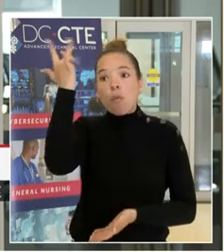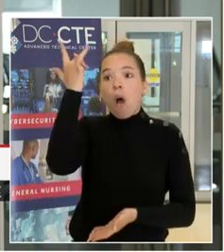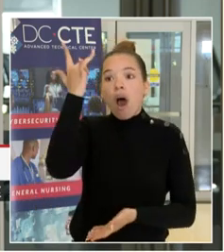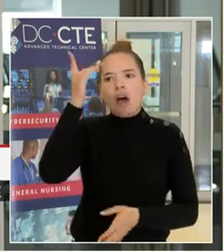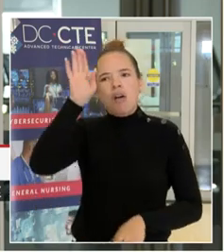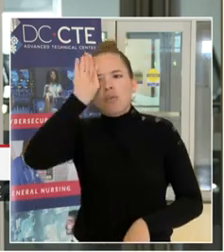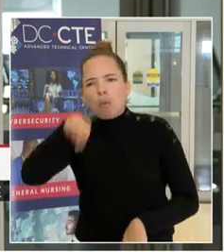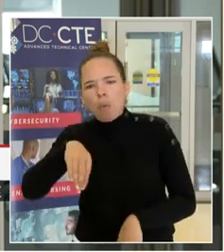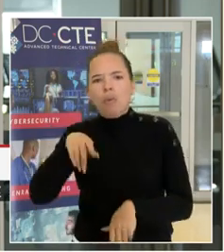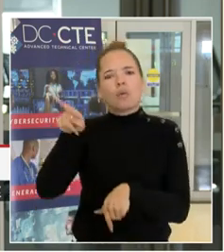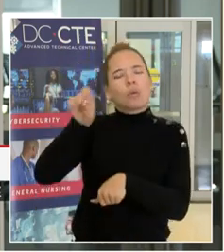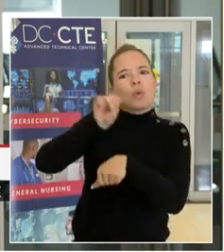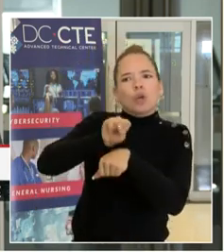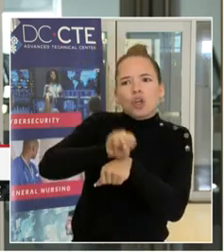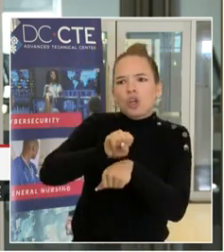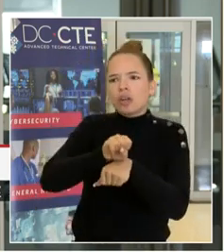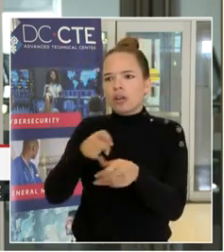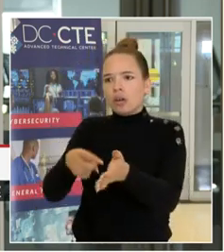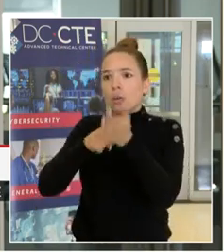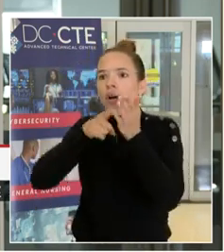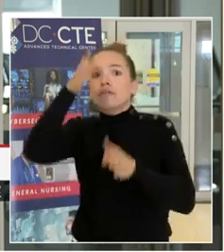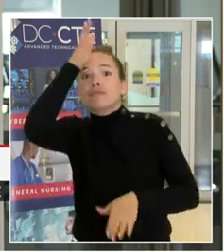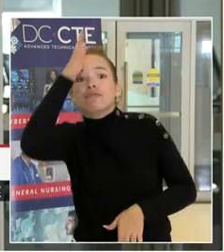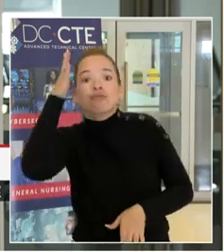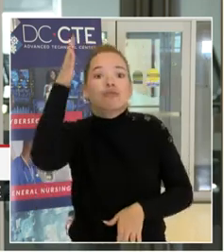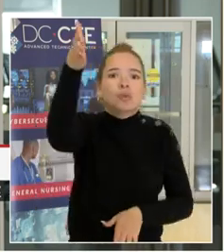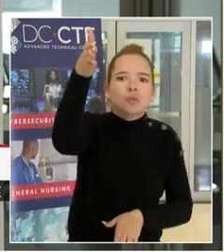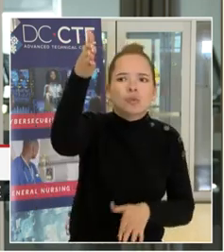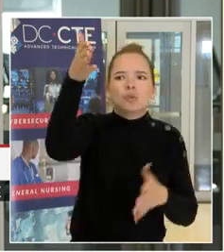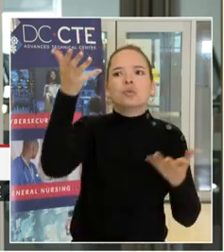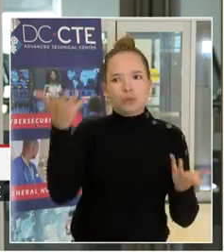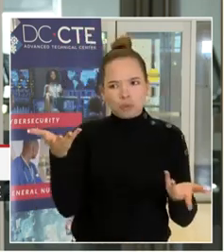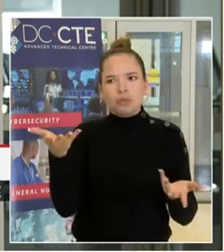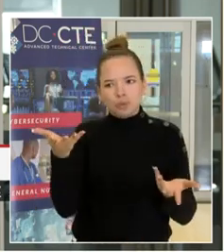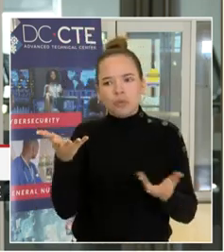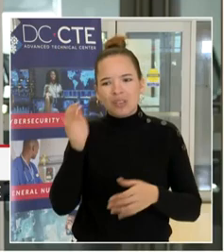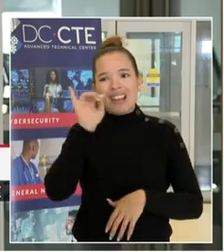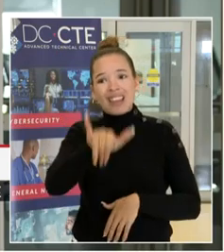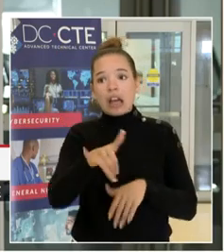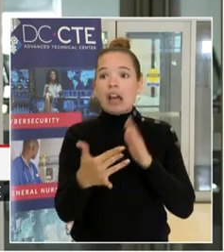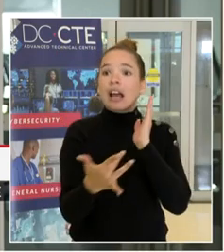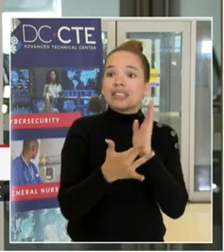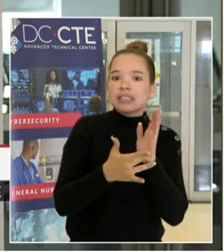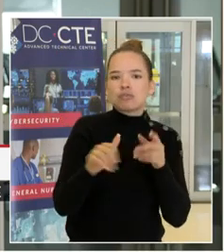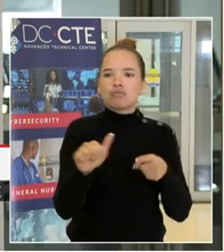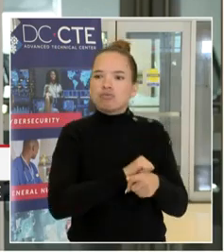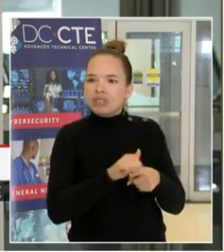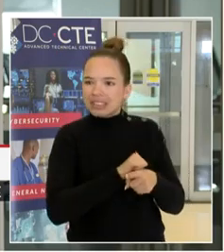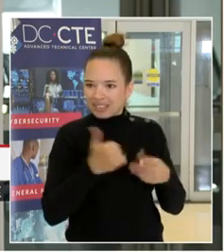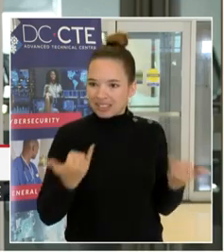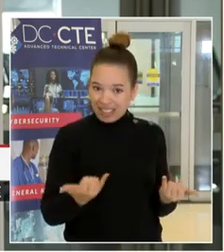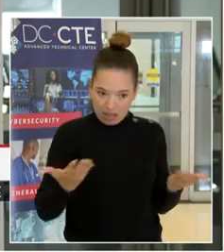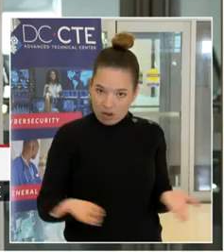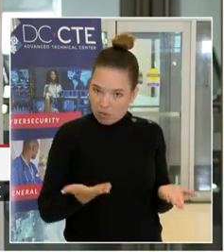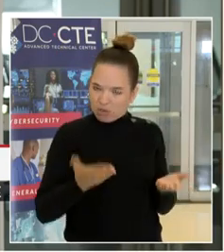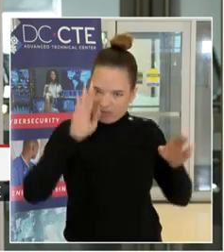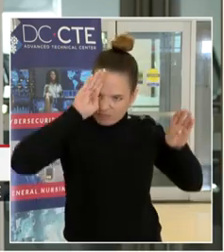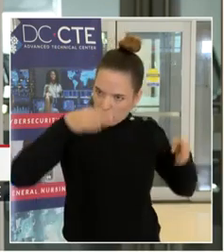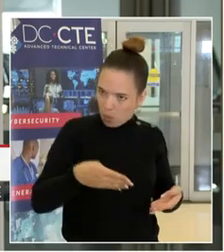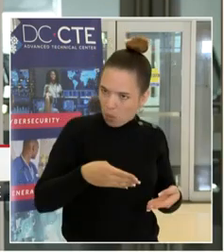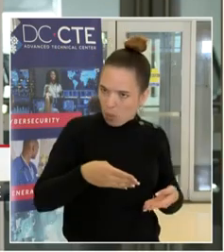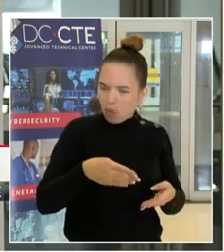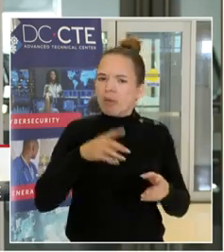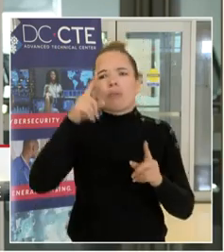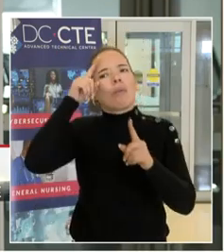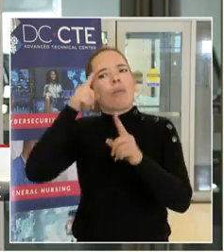the future, which is what our technical training will focus on, is training our kids for